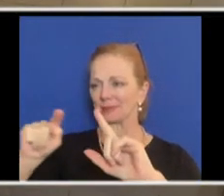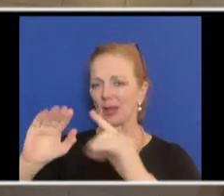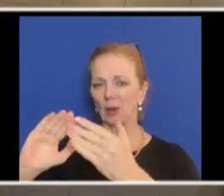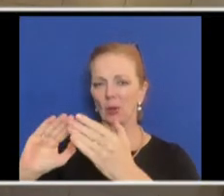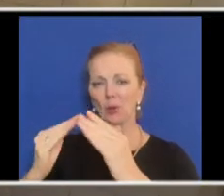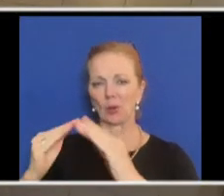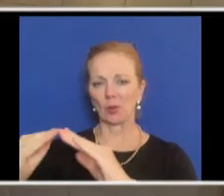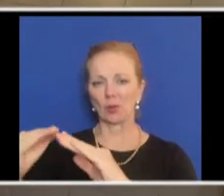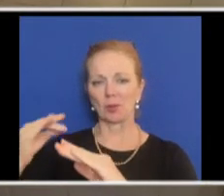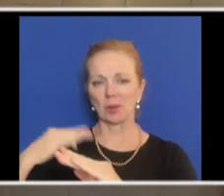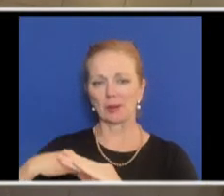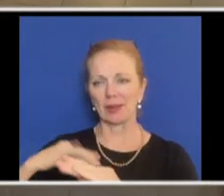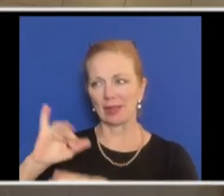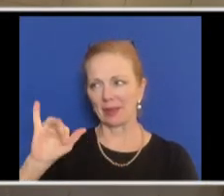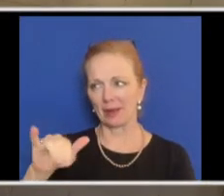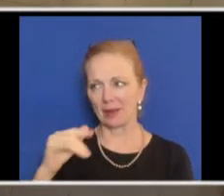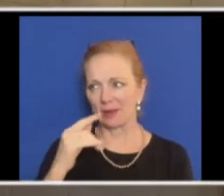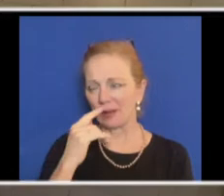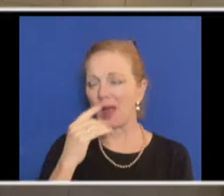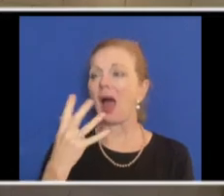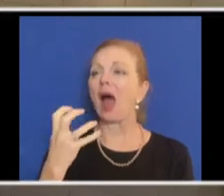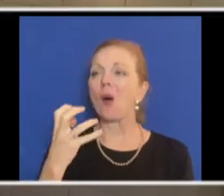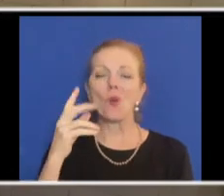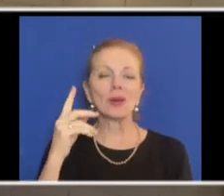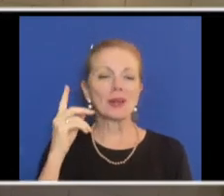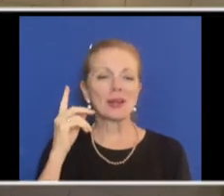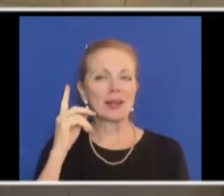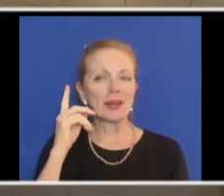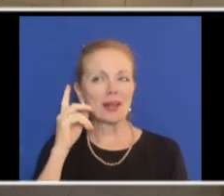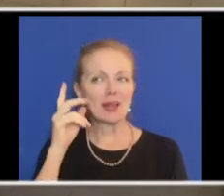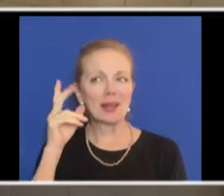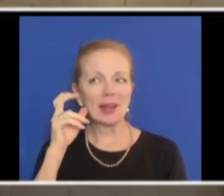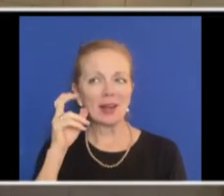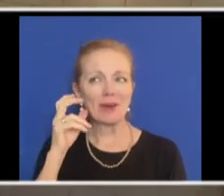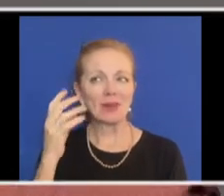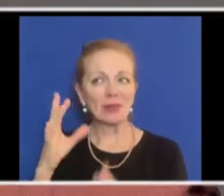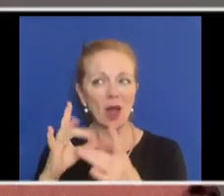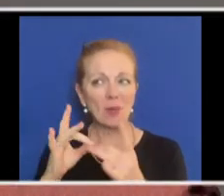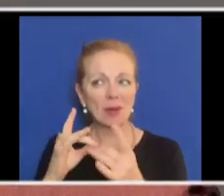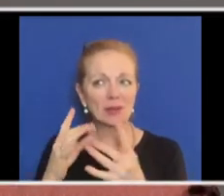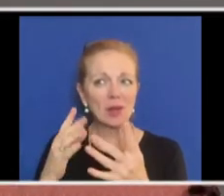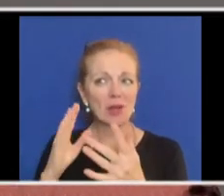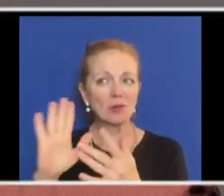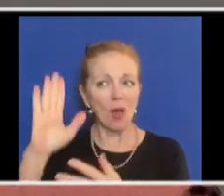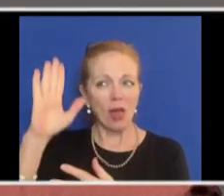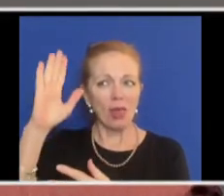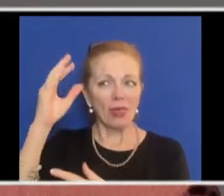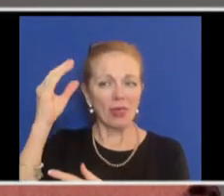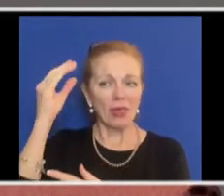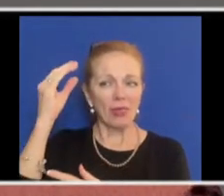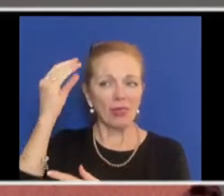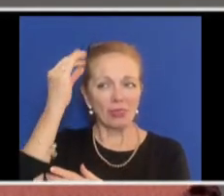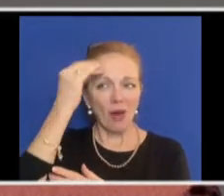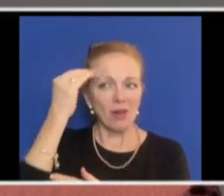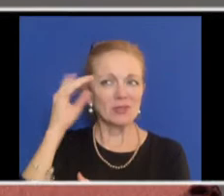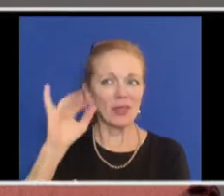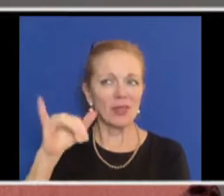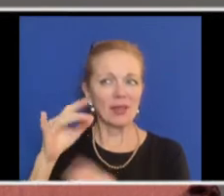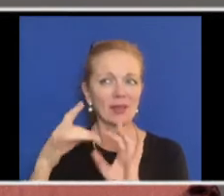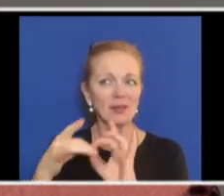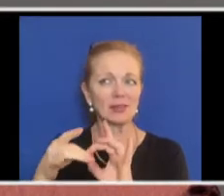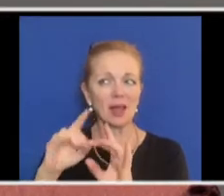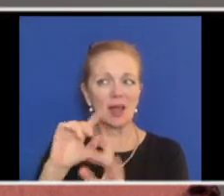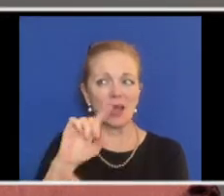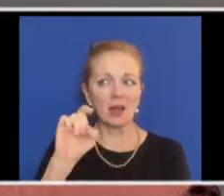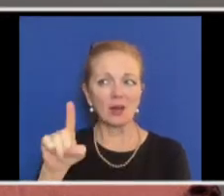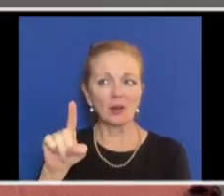I I would like to hear if you have comments now what your thoughts are in regards to this so that's question for